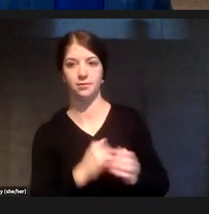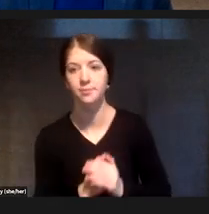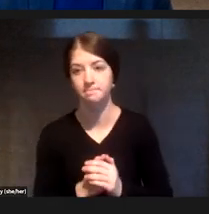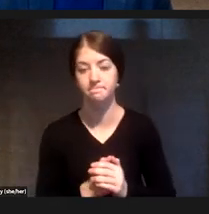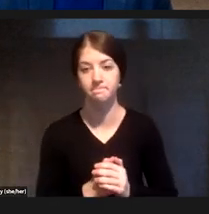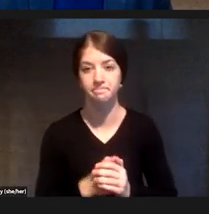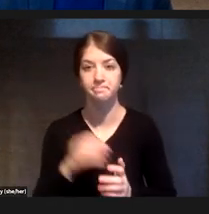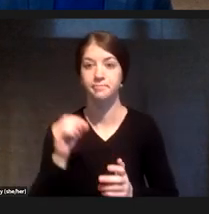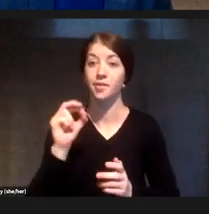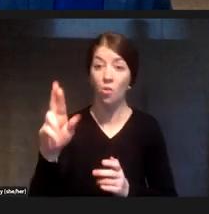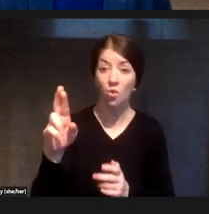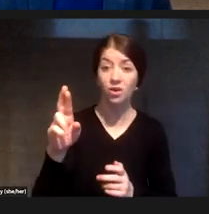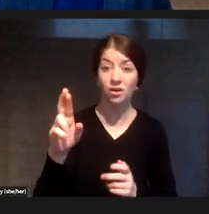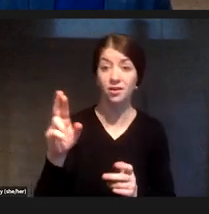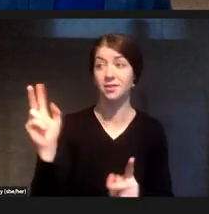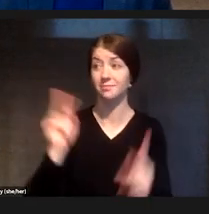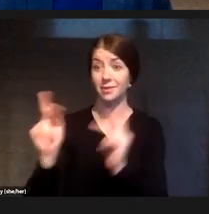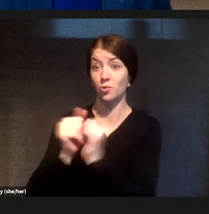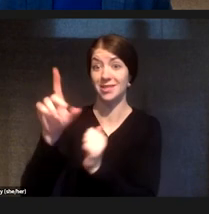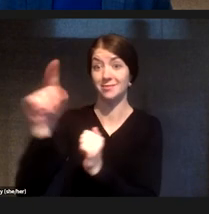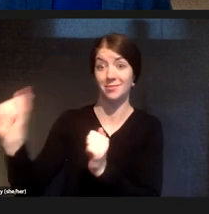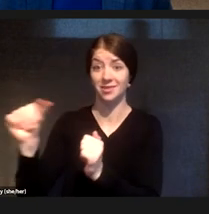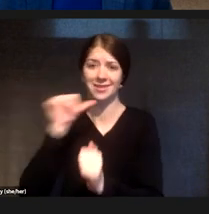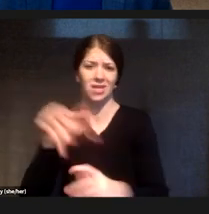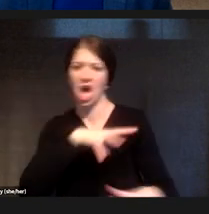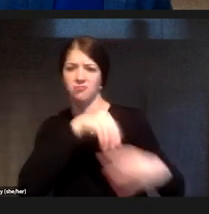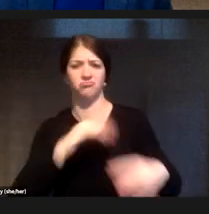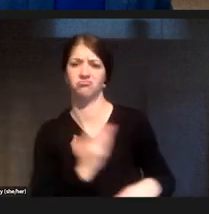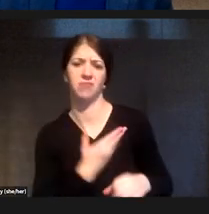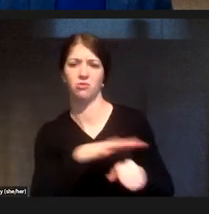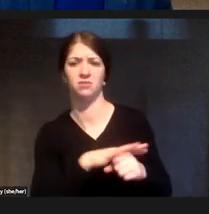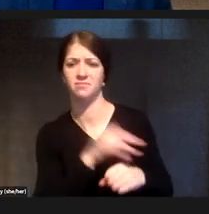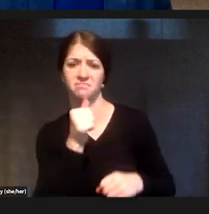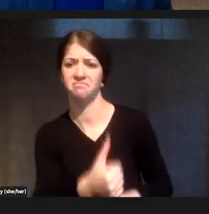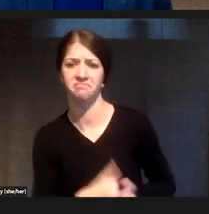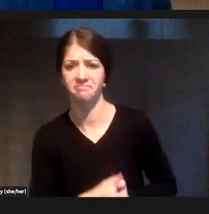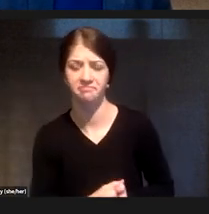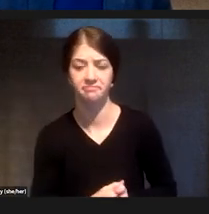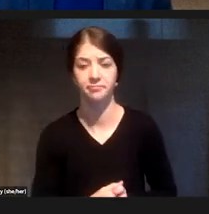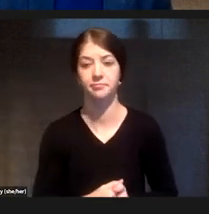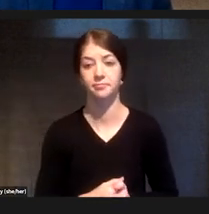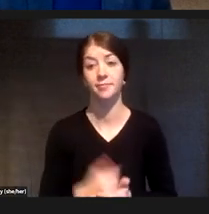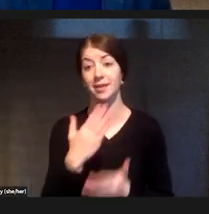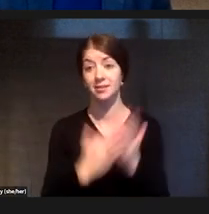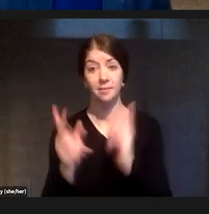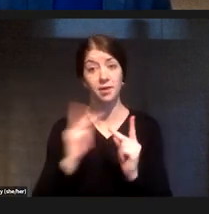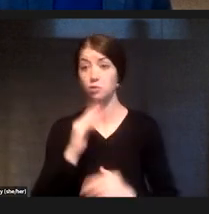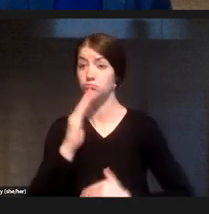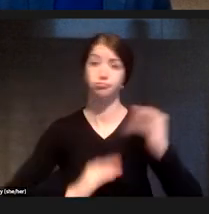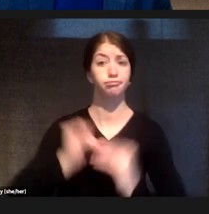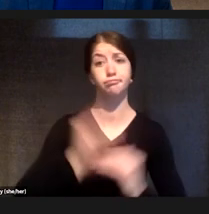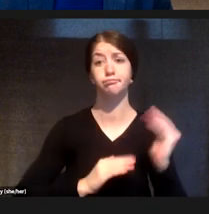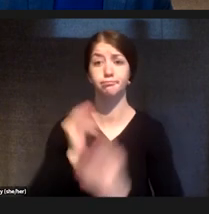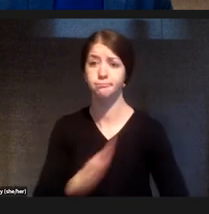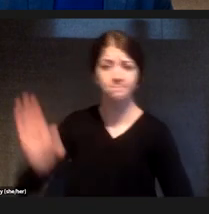individuals with disabilities already in our spaces. And therefore, while some people are very comfortable speaking up and advocating for themselves,